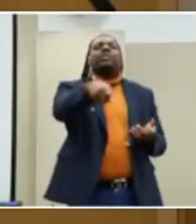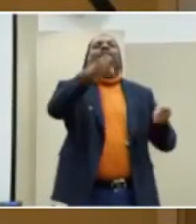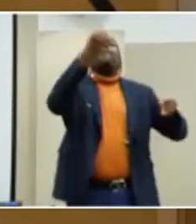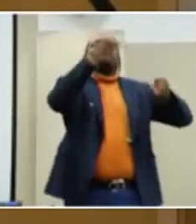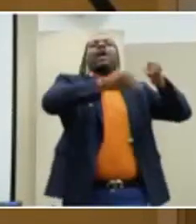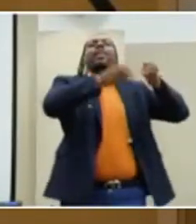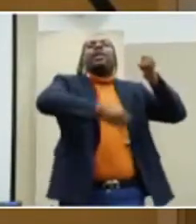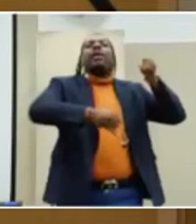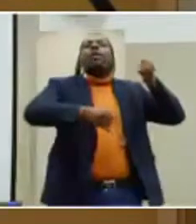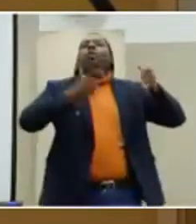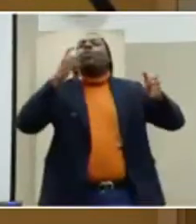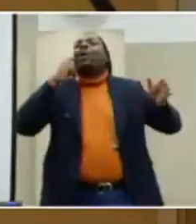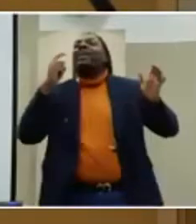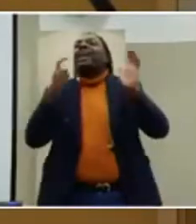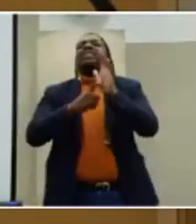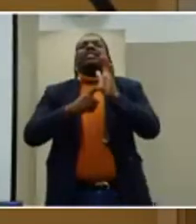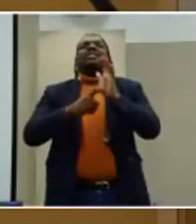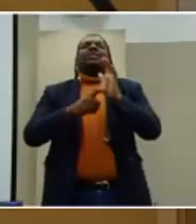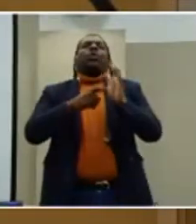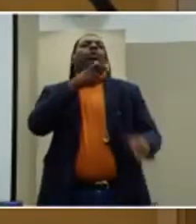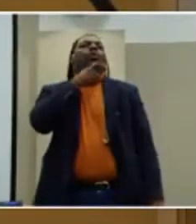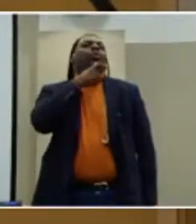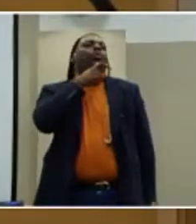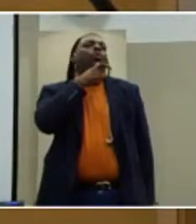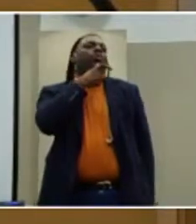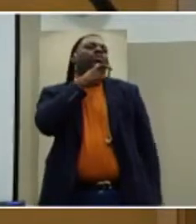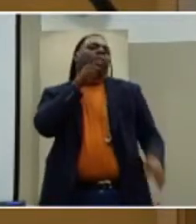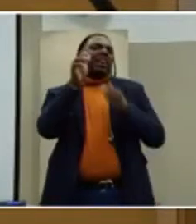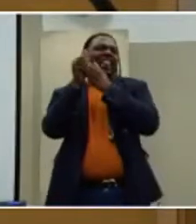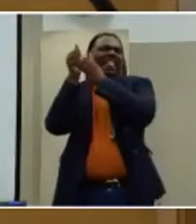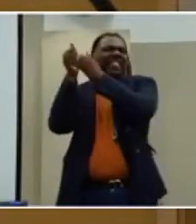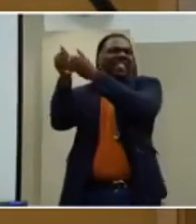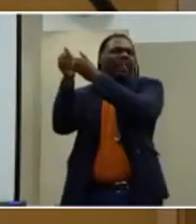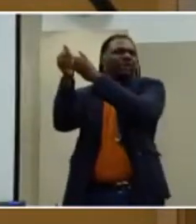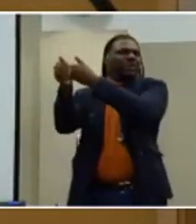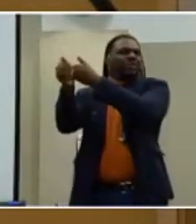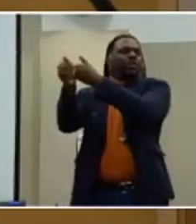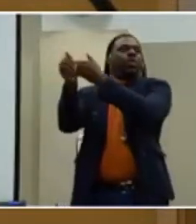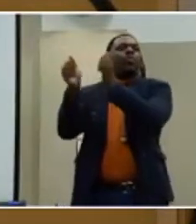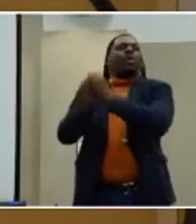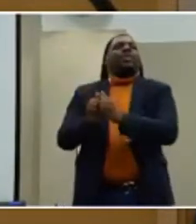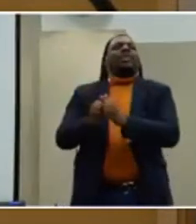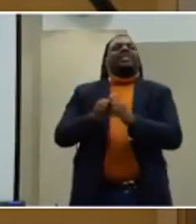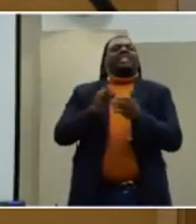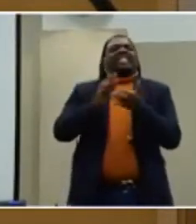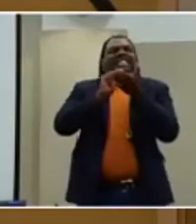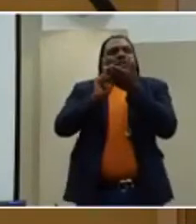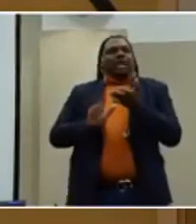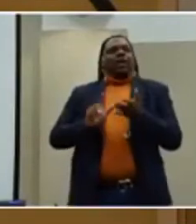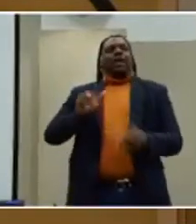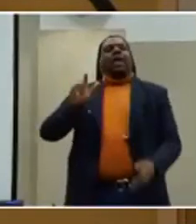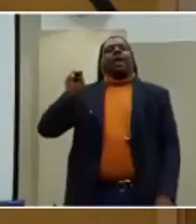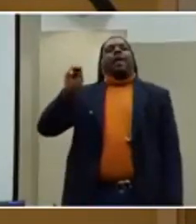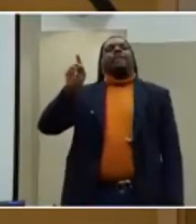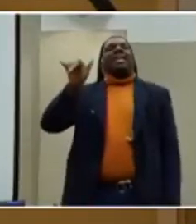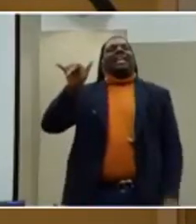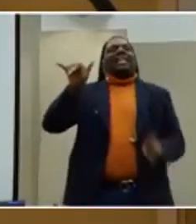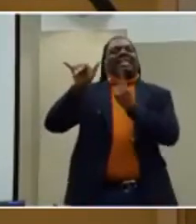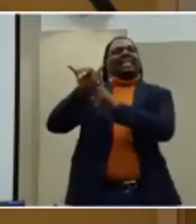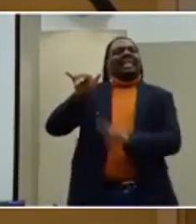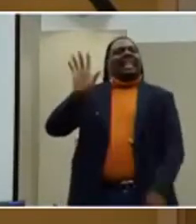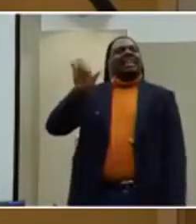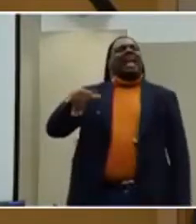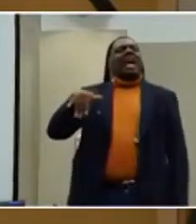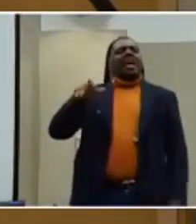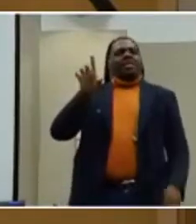to recognize the tremendous leadership of Secretary Beatty from the Maryland Disability